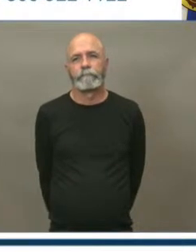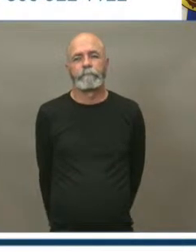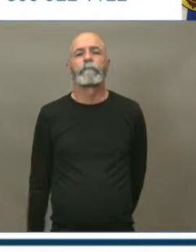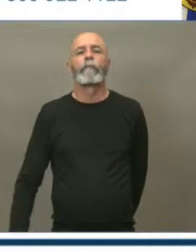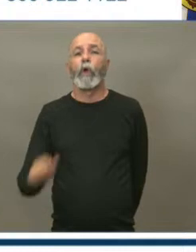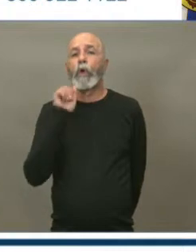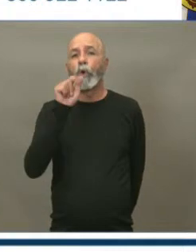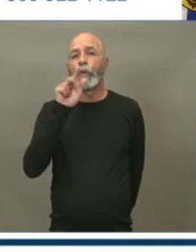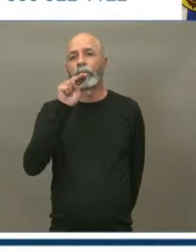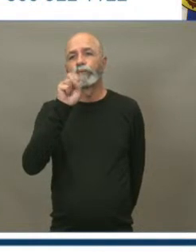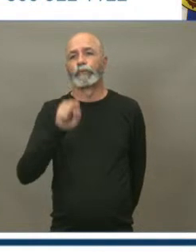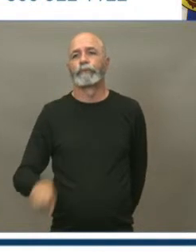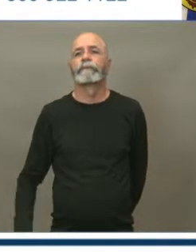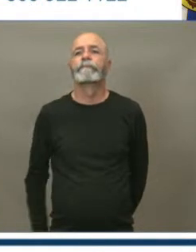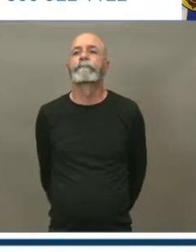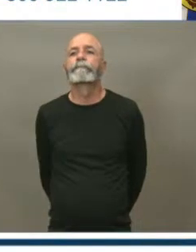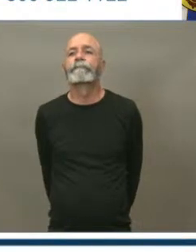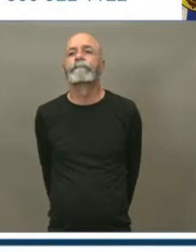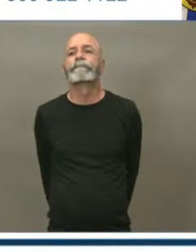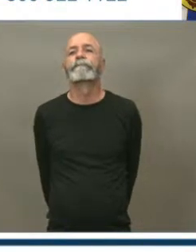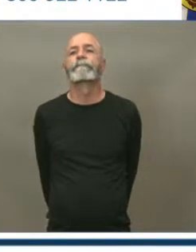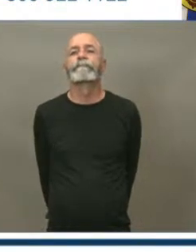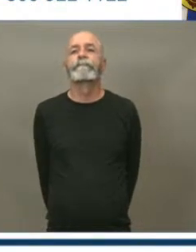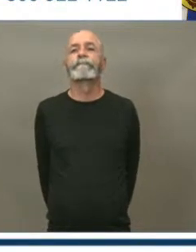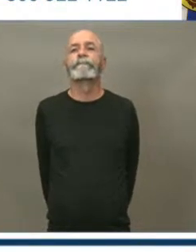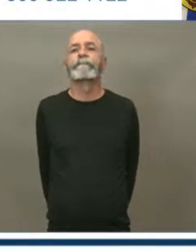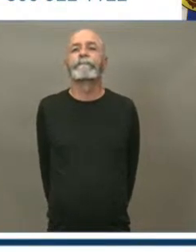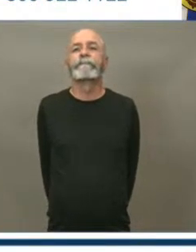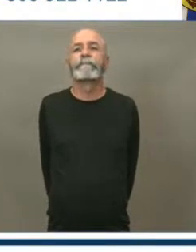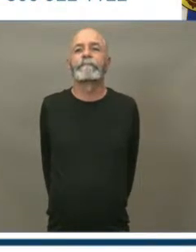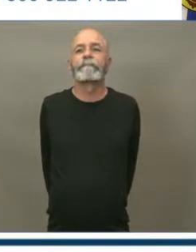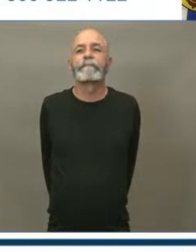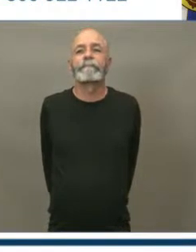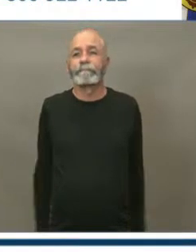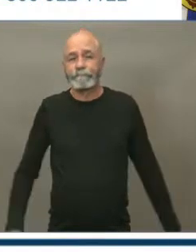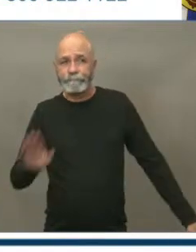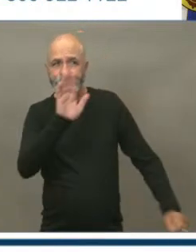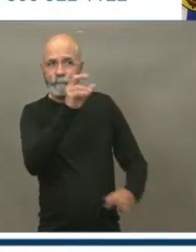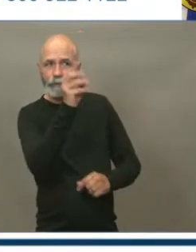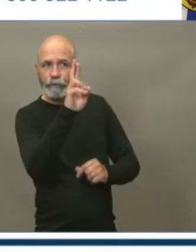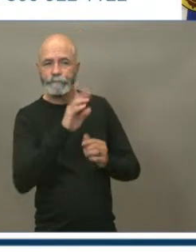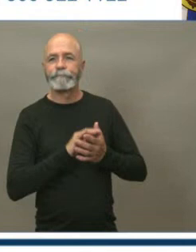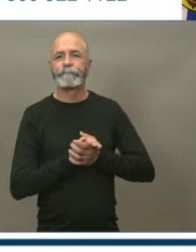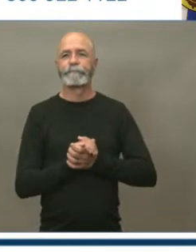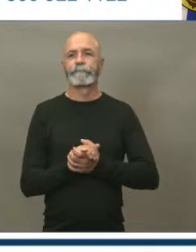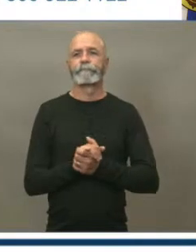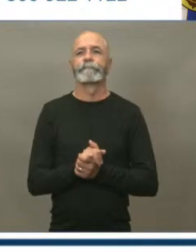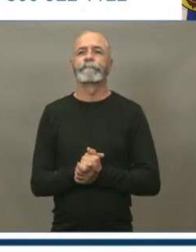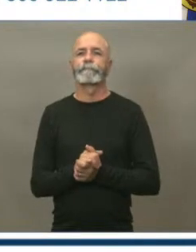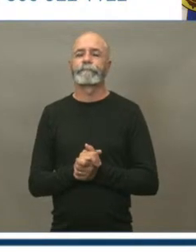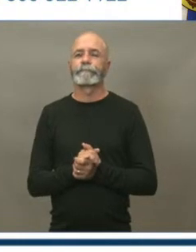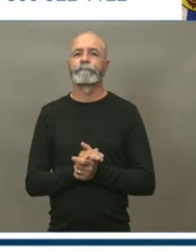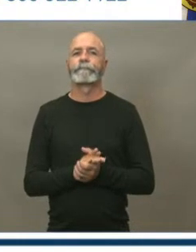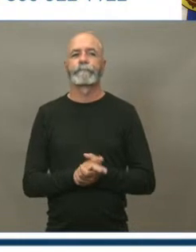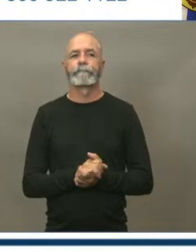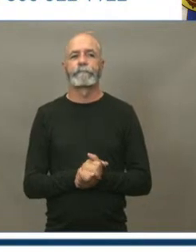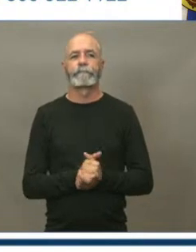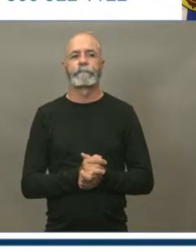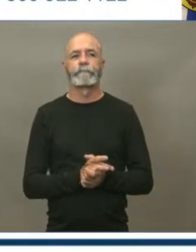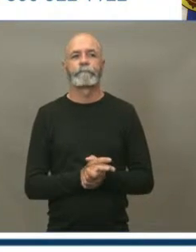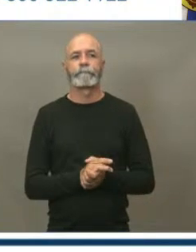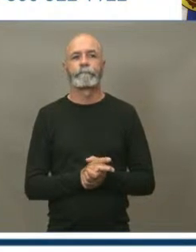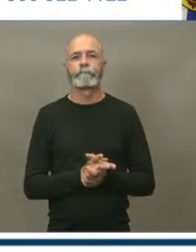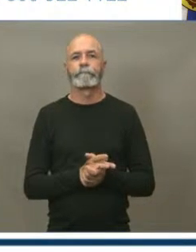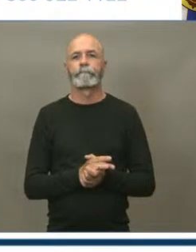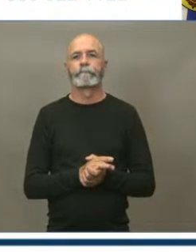Lindsay. Thank you. Dr. Strang, I'm hearing from a number of people who are not snowbirds, and for reasons like critical